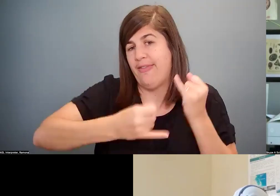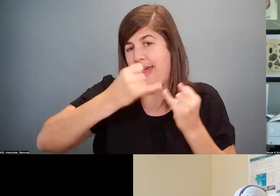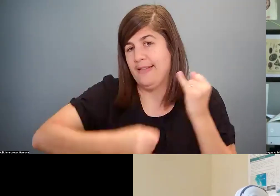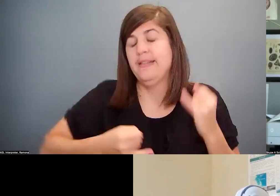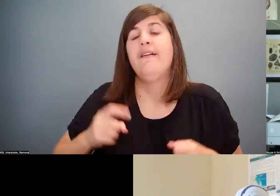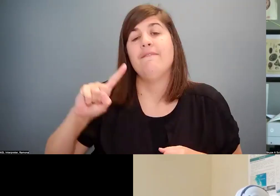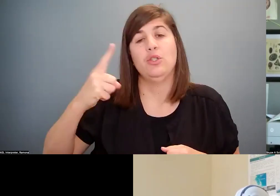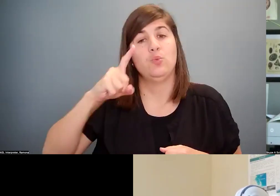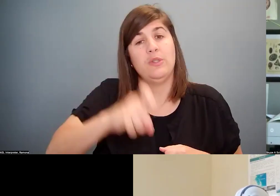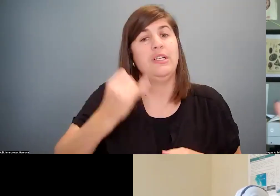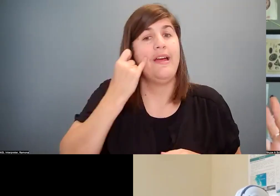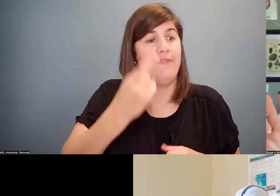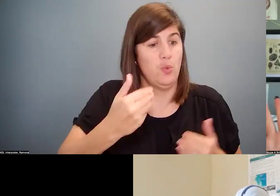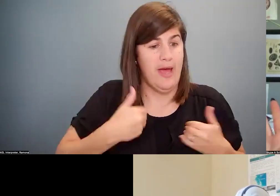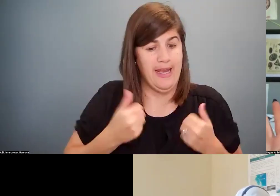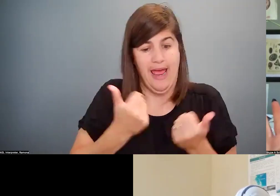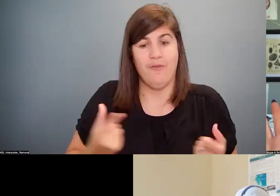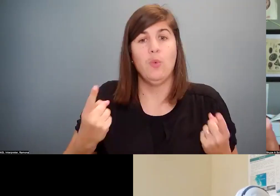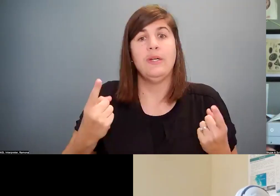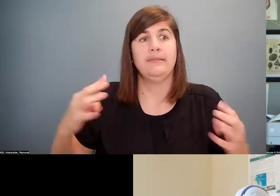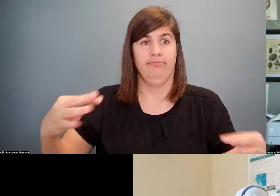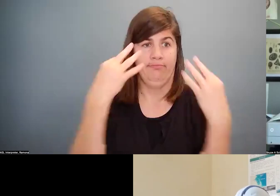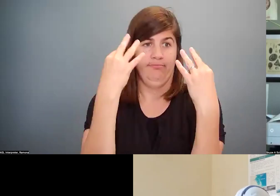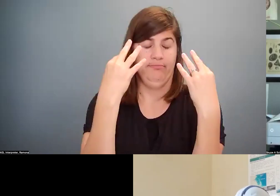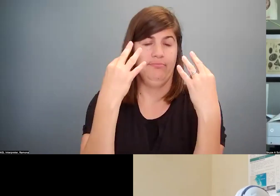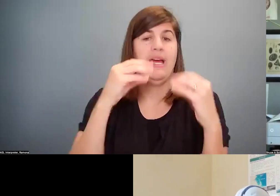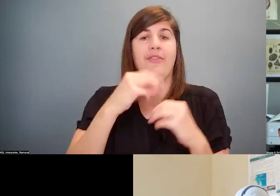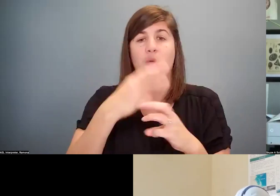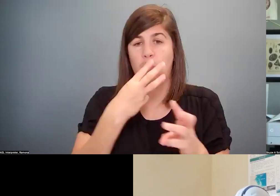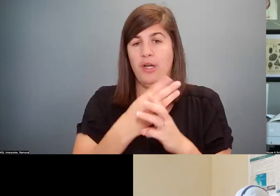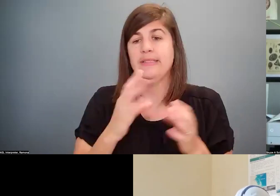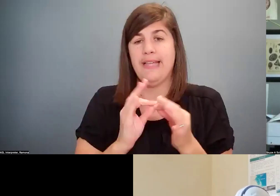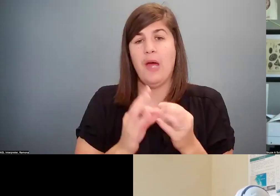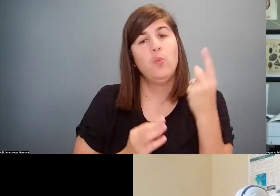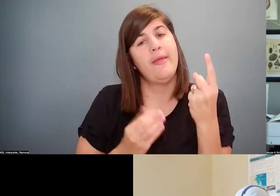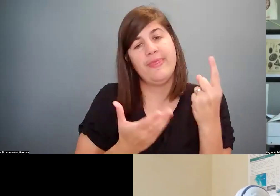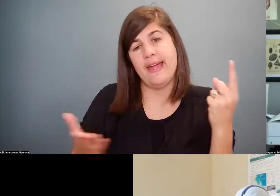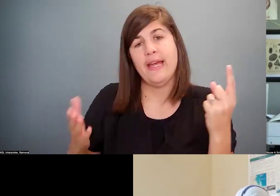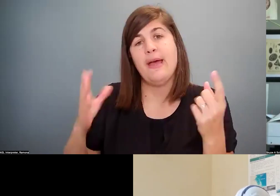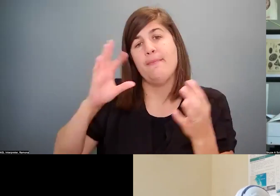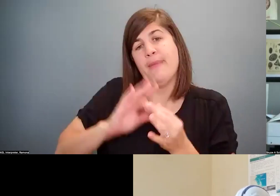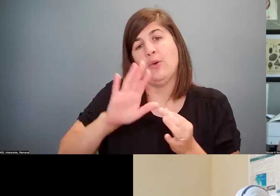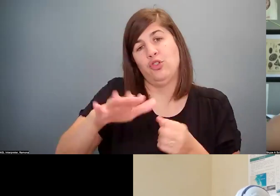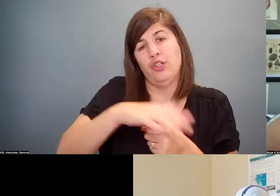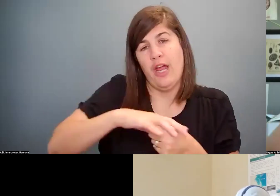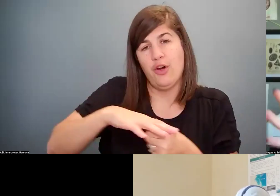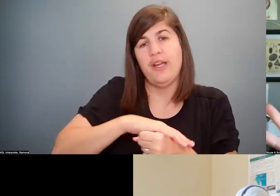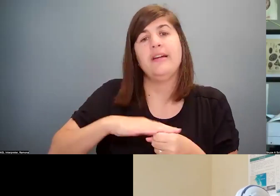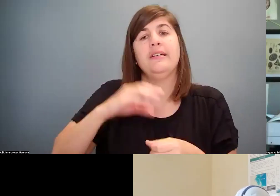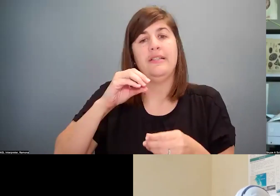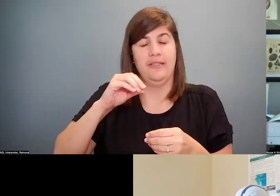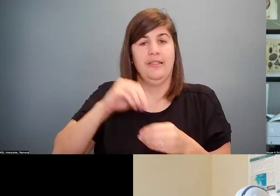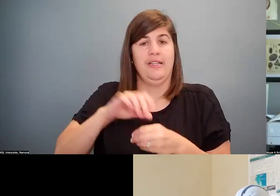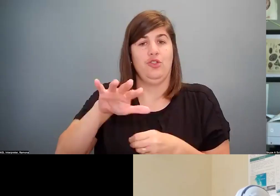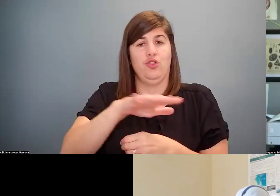first question is, if you had everyone's attention in the world and you could say one thing to them about your area, like within your area